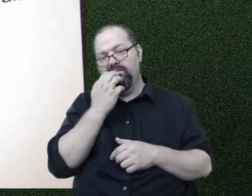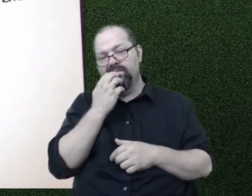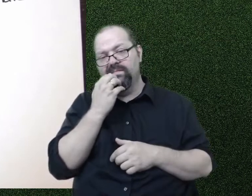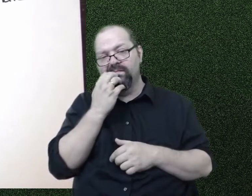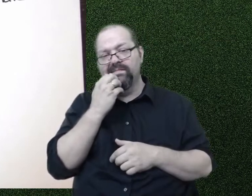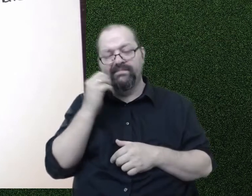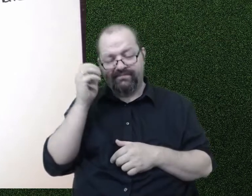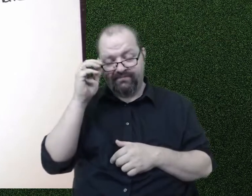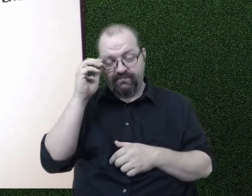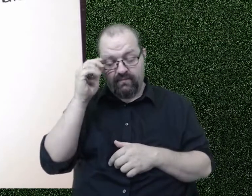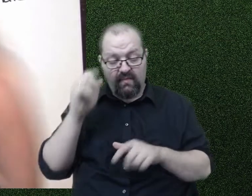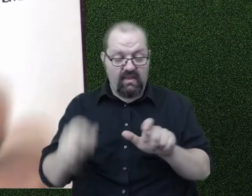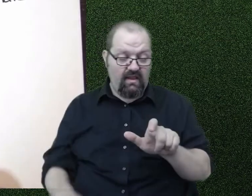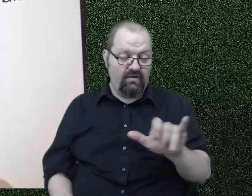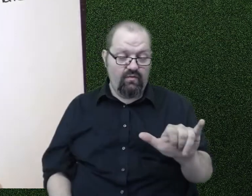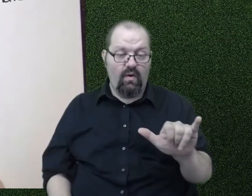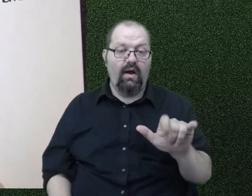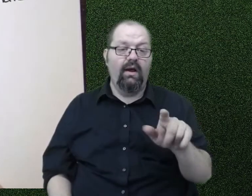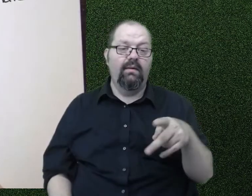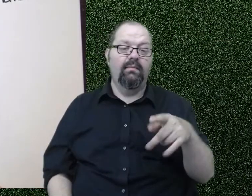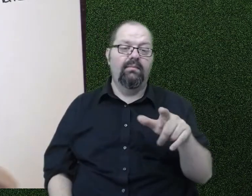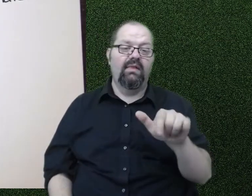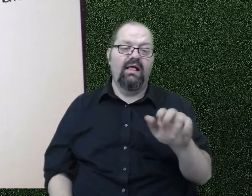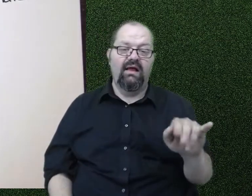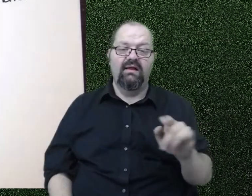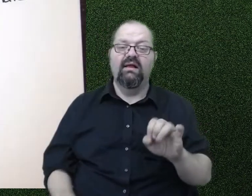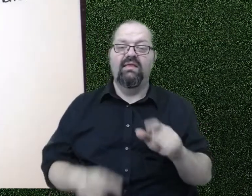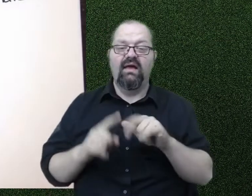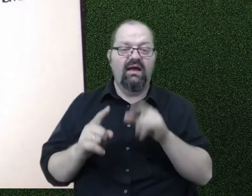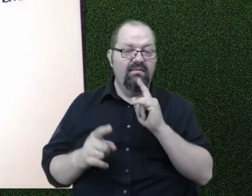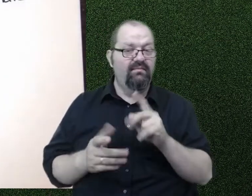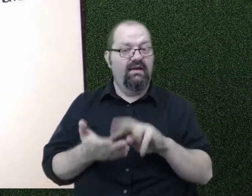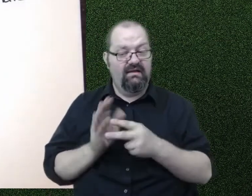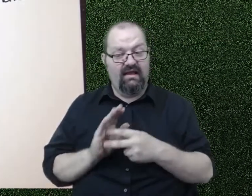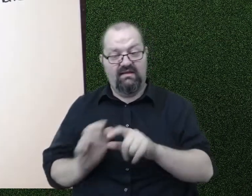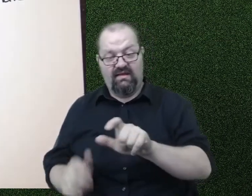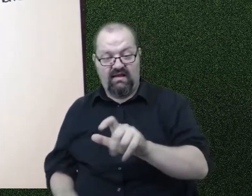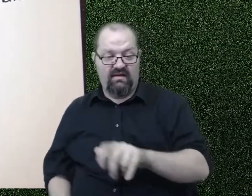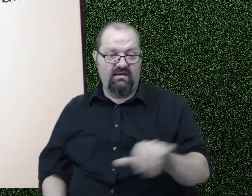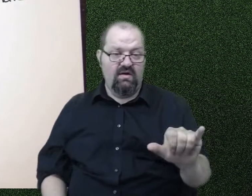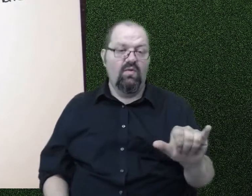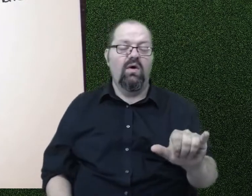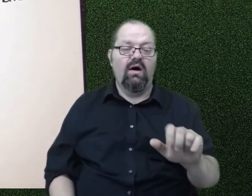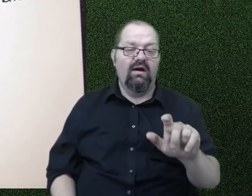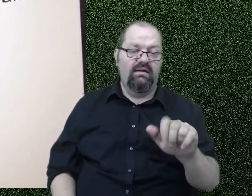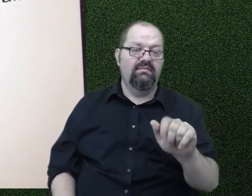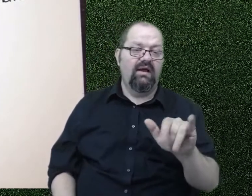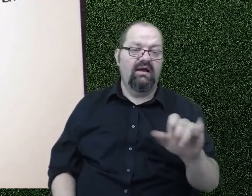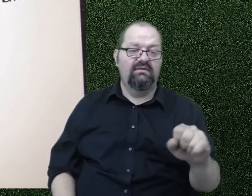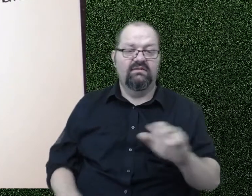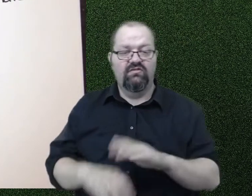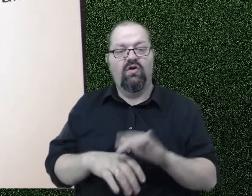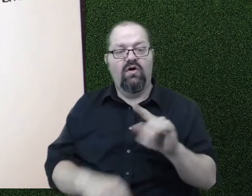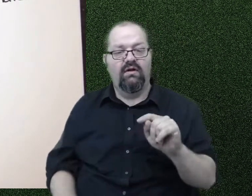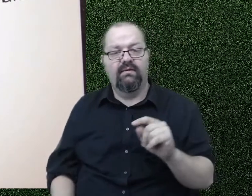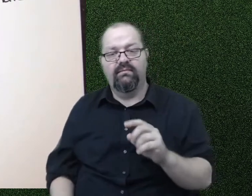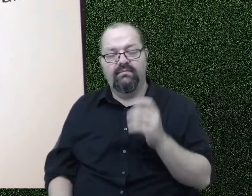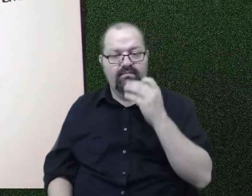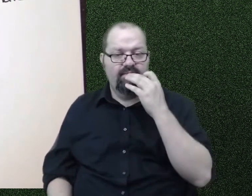The xy plane is a plane that contains the x-axis and the y-axis.